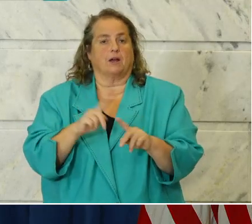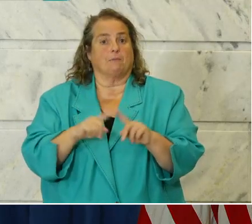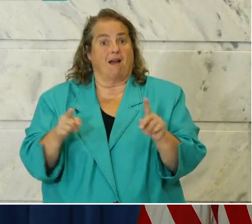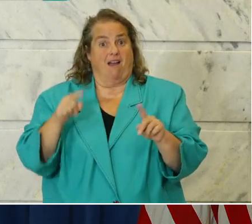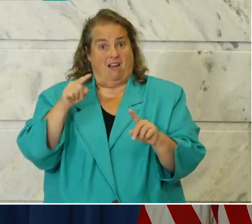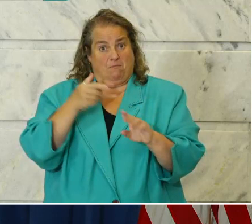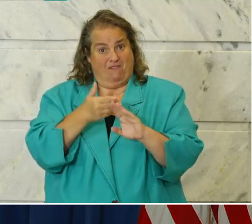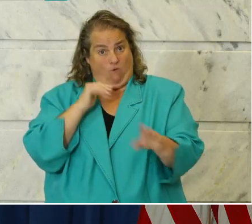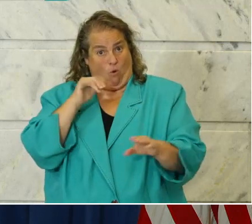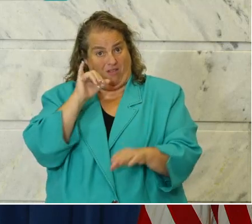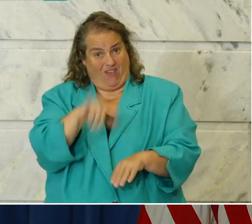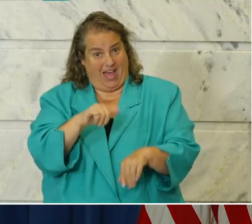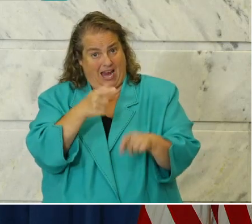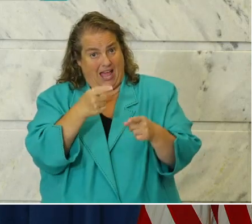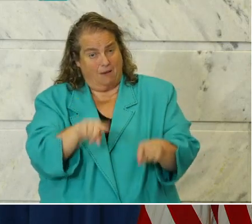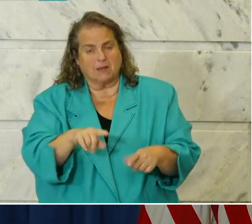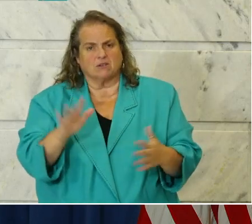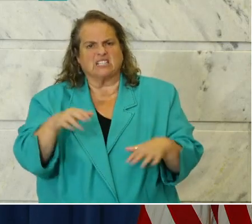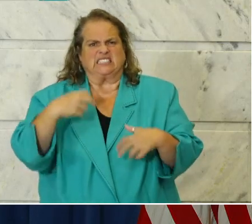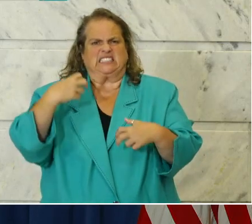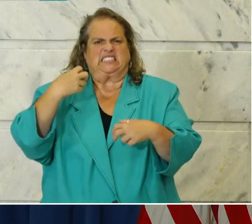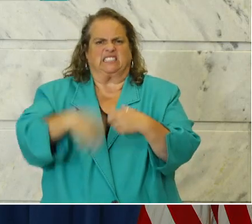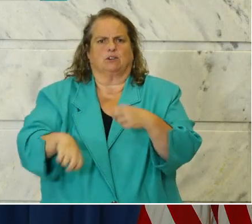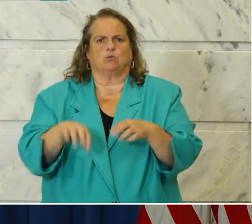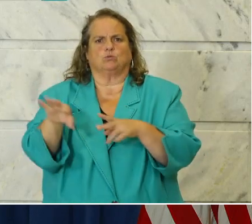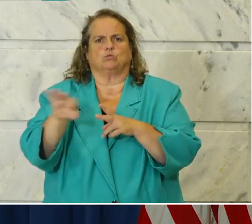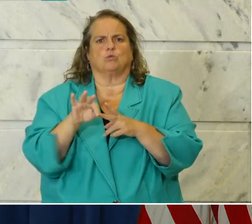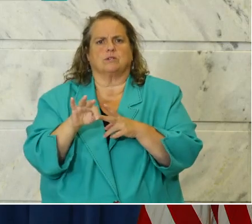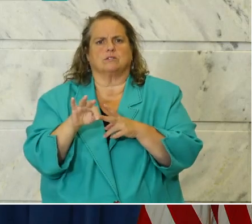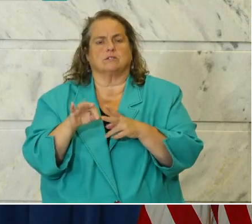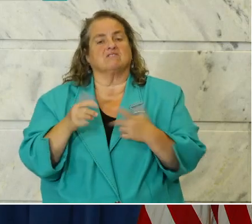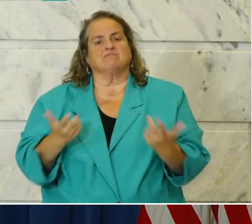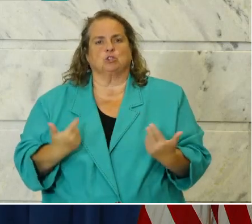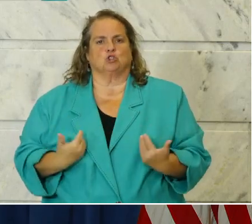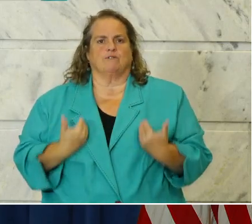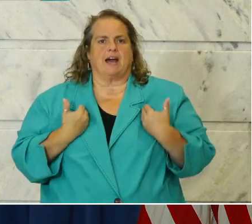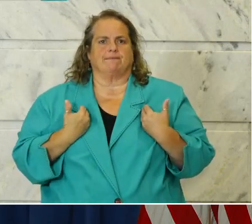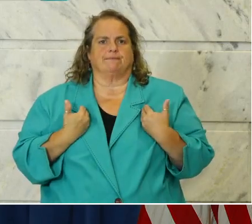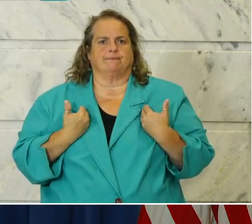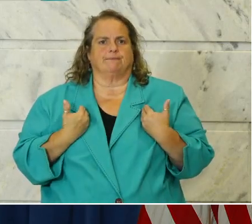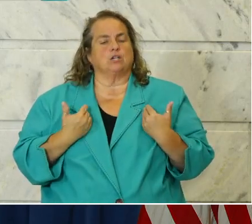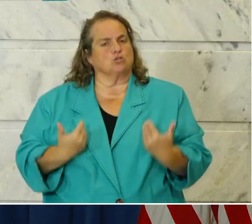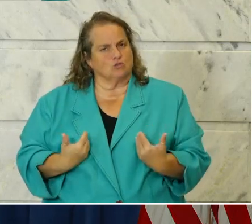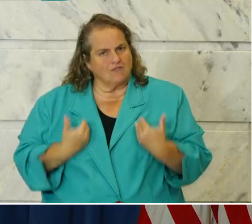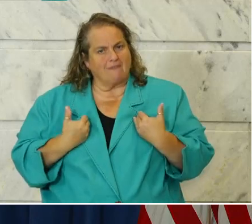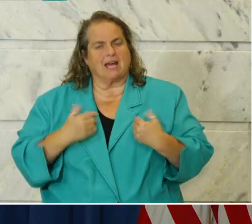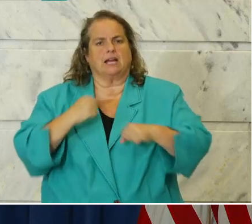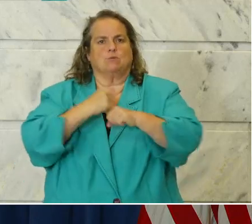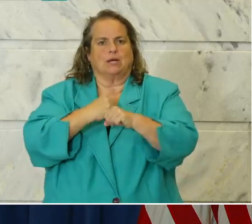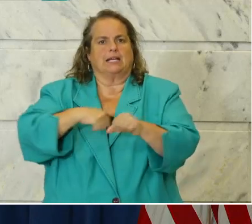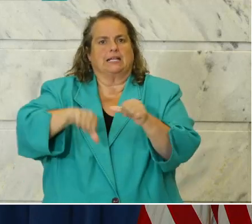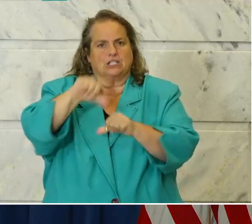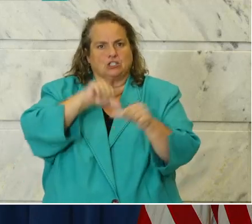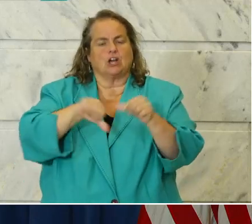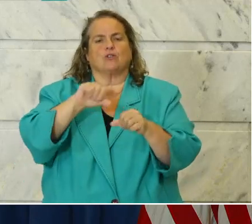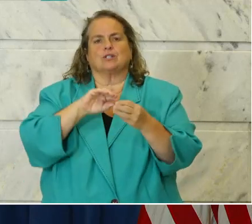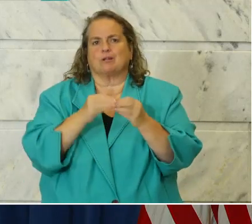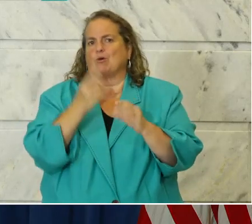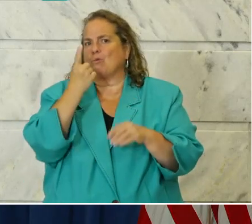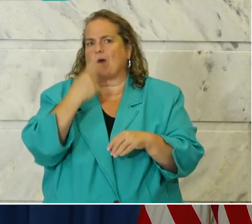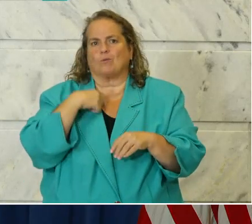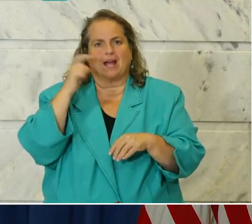after difficult choice to survive. And surviving and protecting each other is what we are trying to